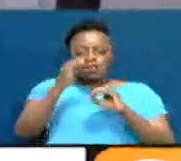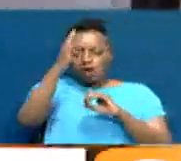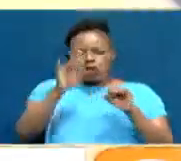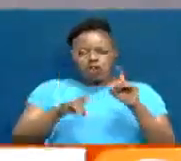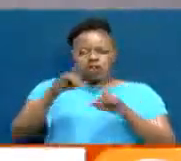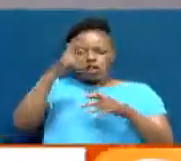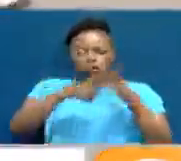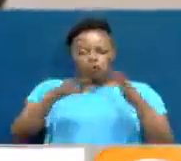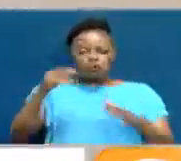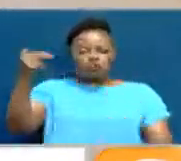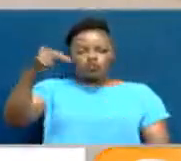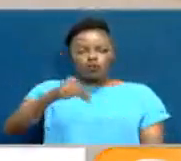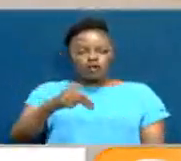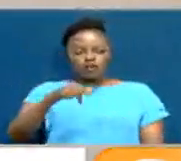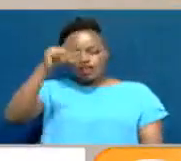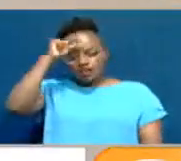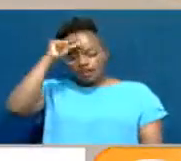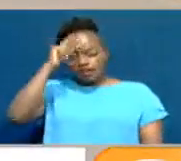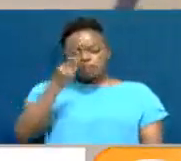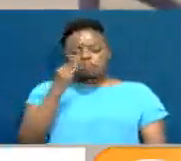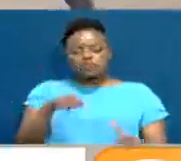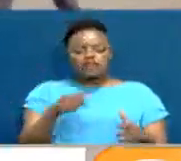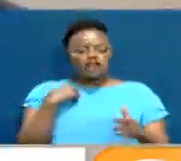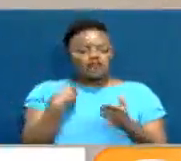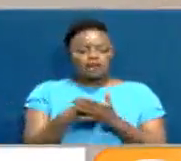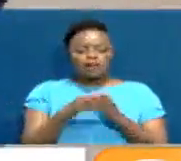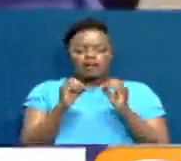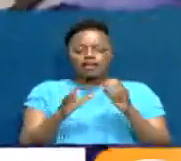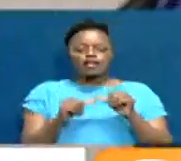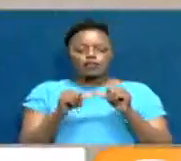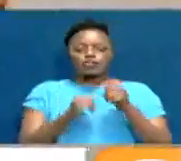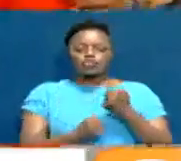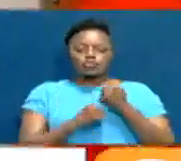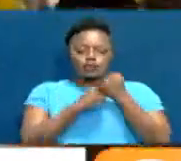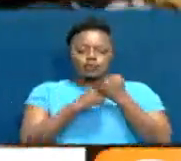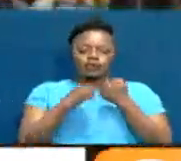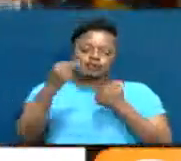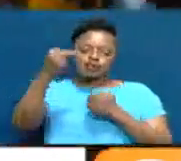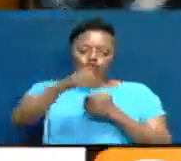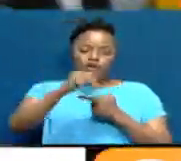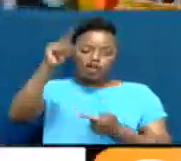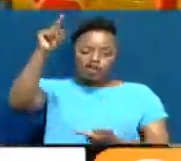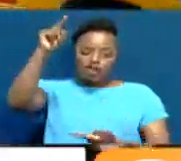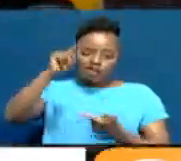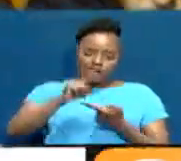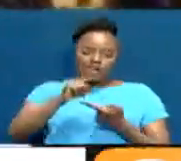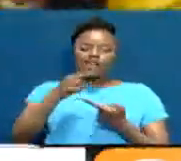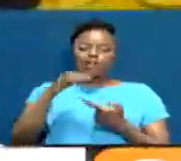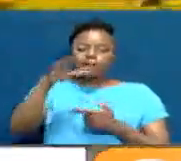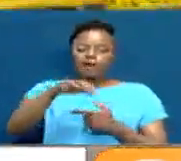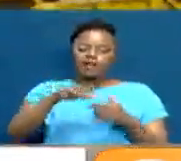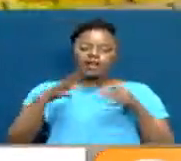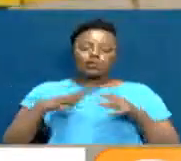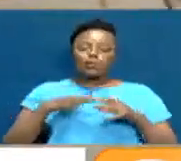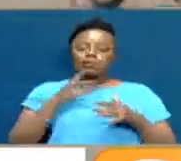increased cost of fuel. With the government stating that it has no money to continue subsidizing the price of fuel, matatu sector operators now